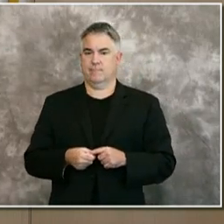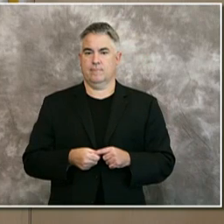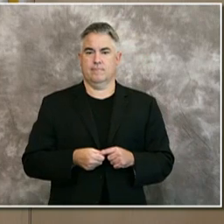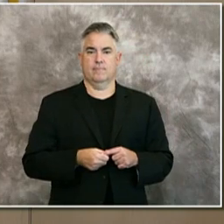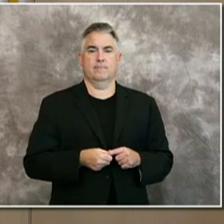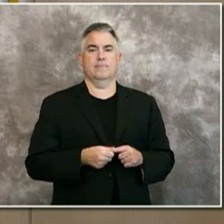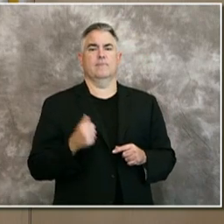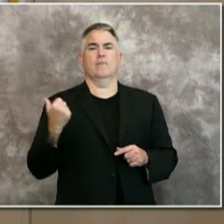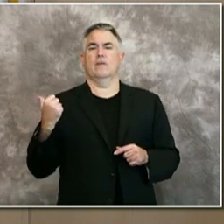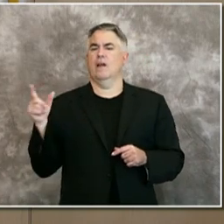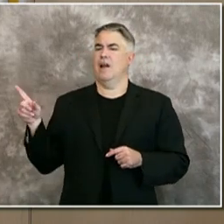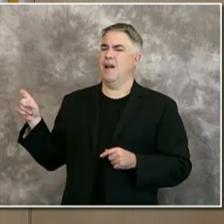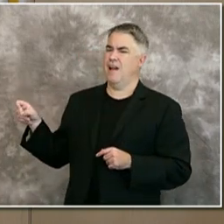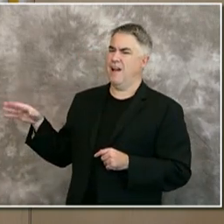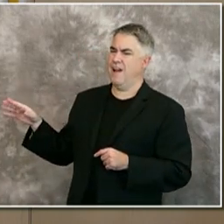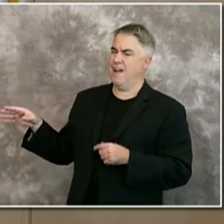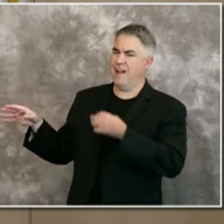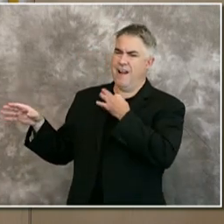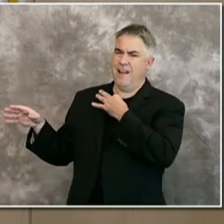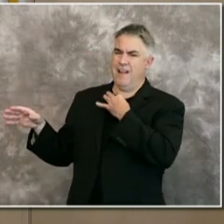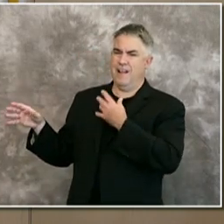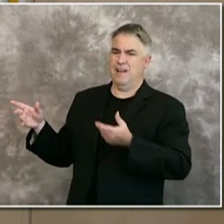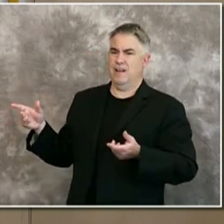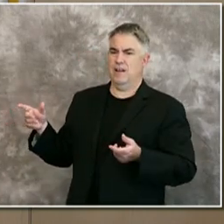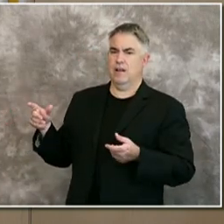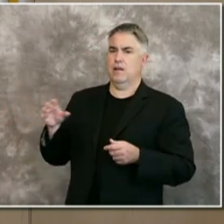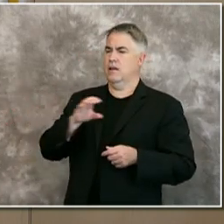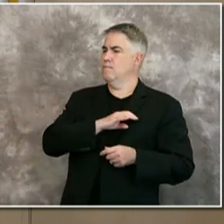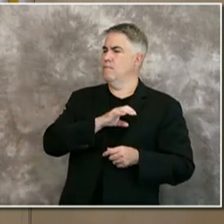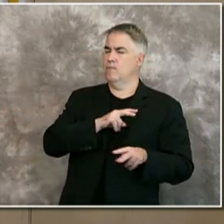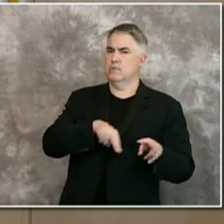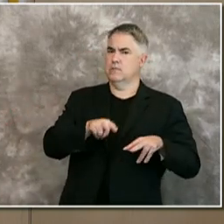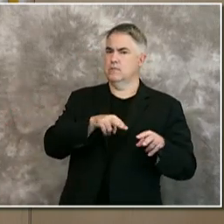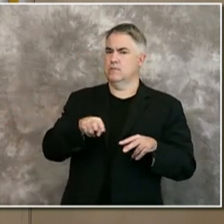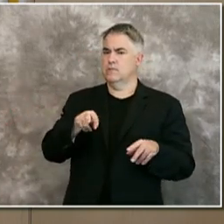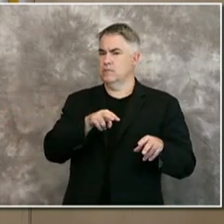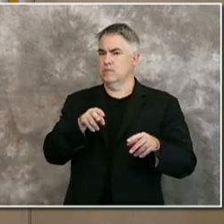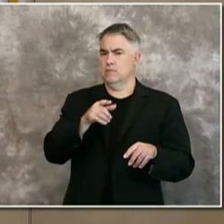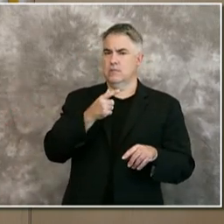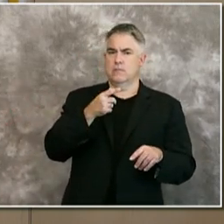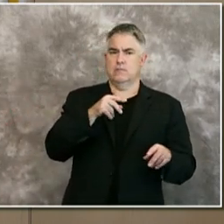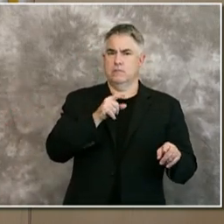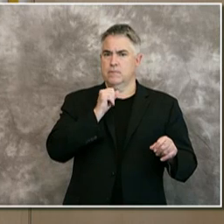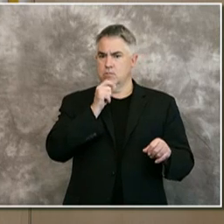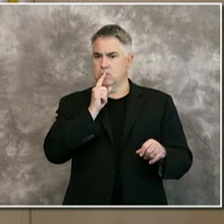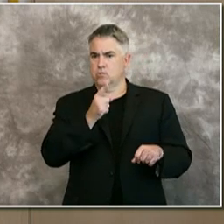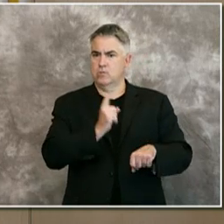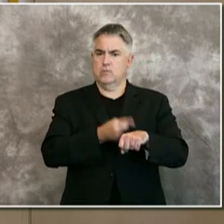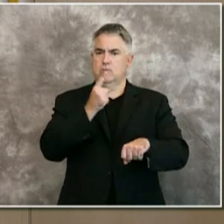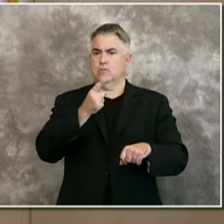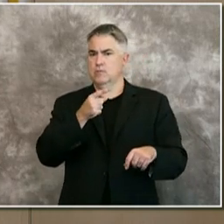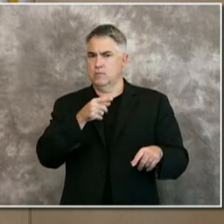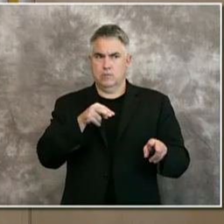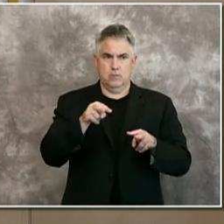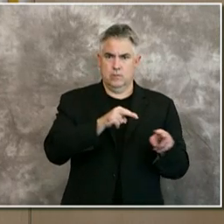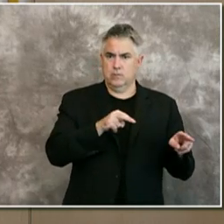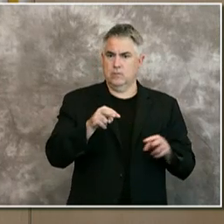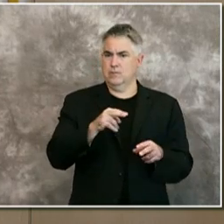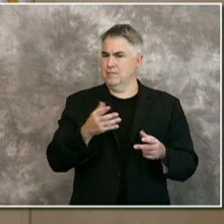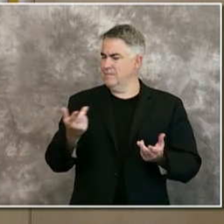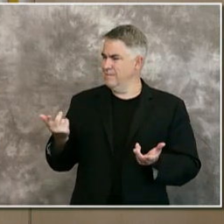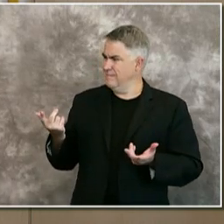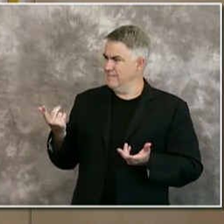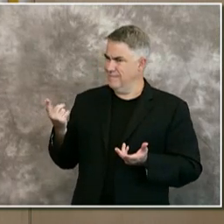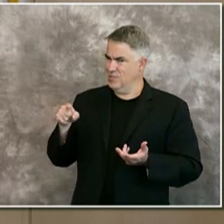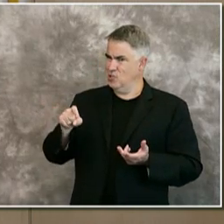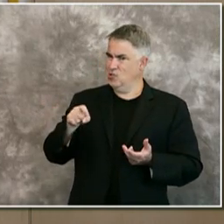say anything about enforcement over the weekend. There was a lot of talk before the weekend about increasing enforcement. Have you heard anything about citations being written, or